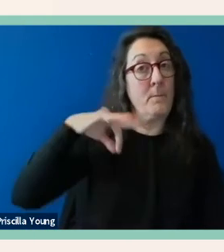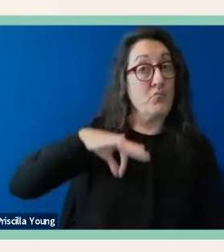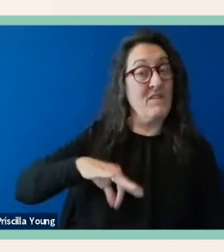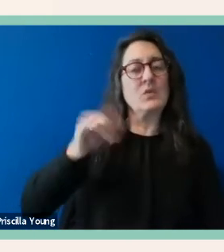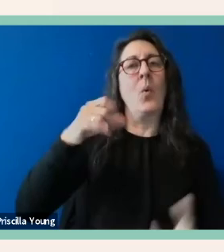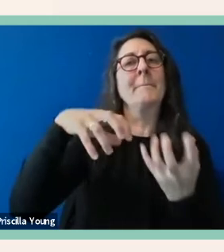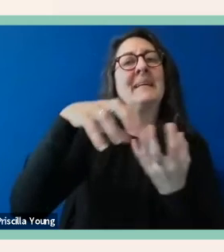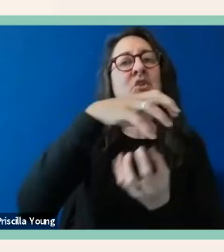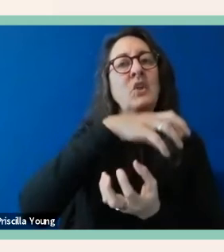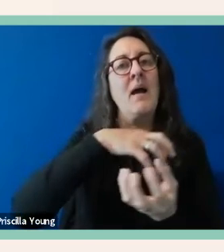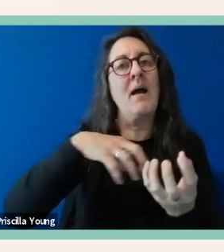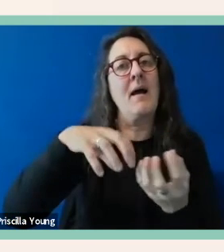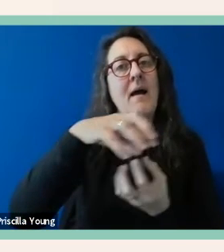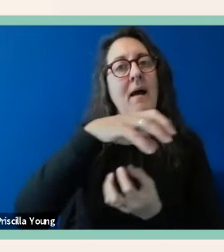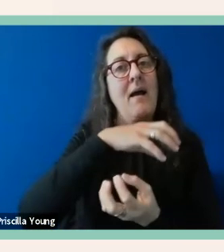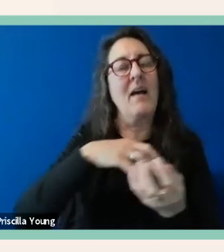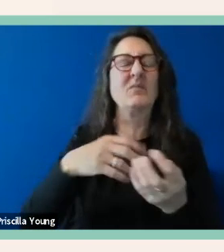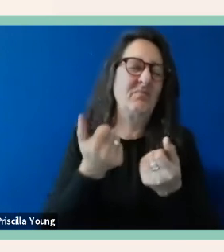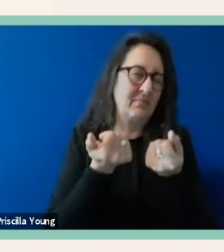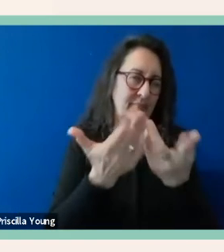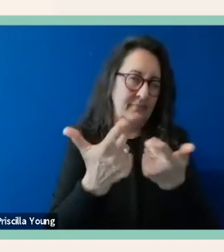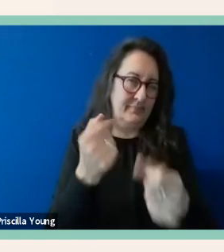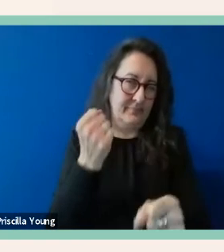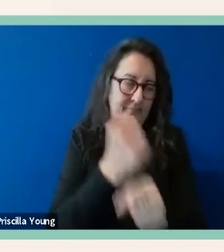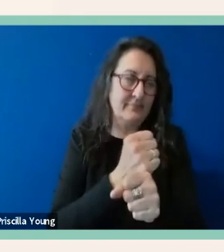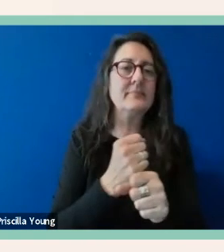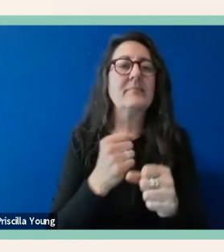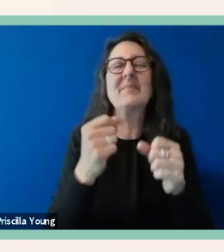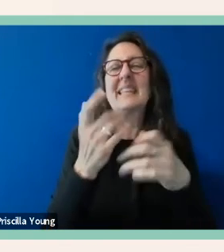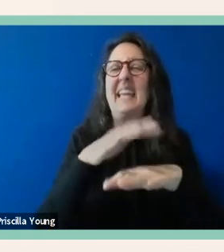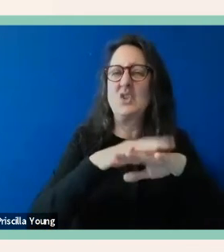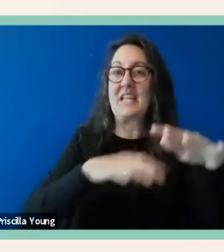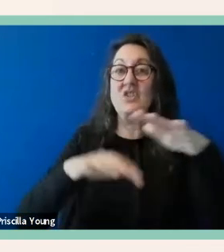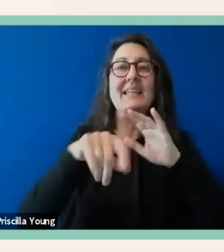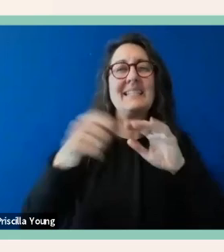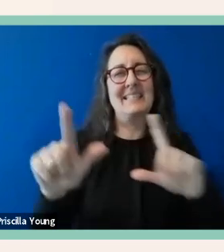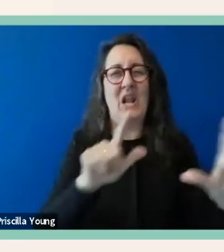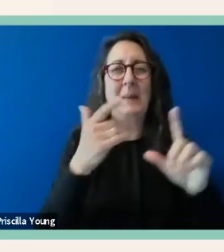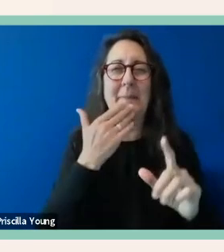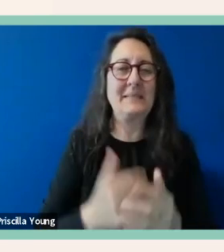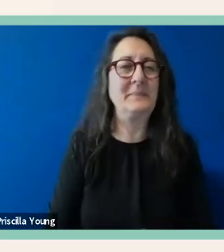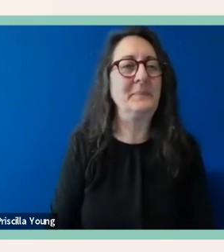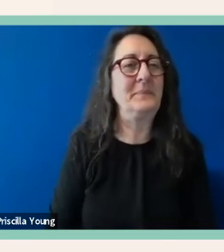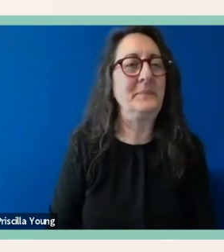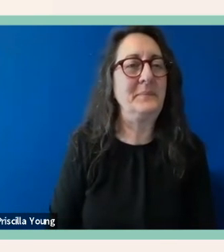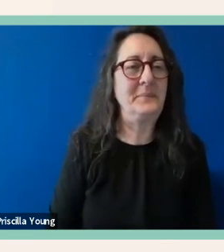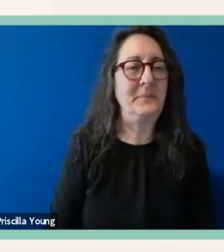So just to give you an example of intersectionality, next slide.